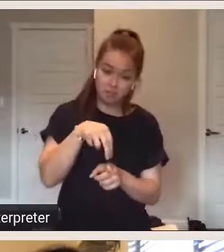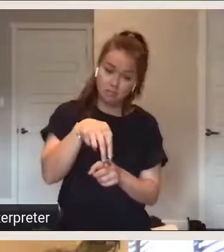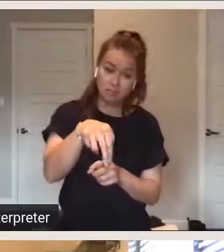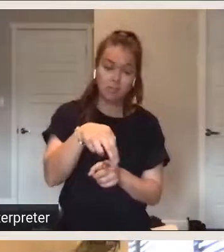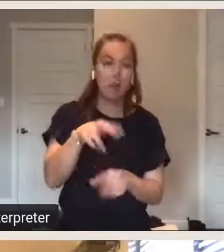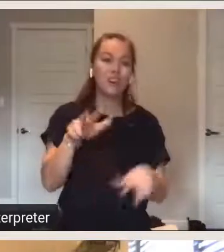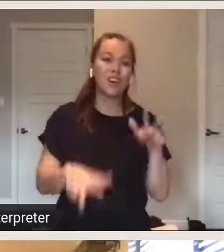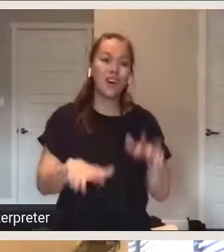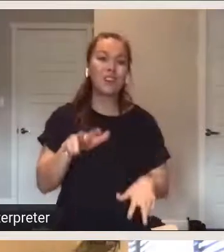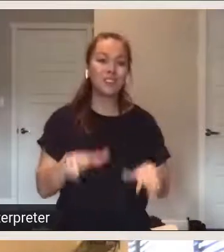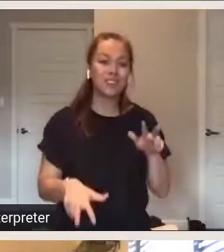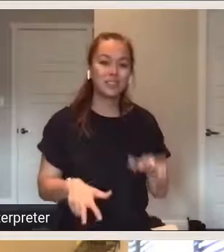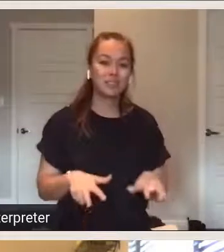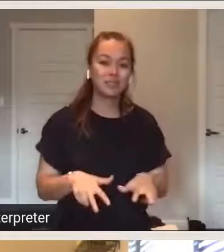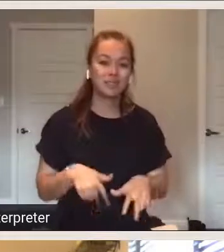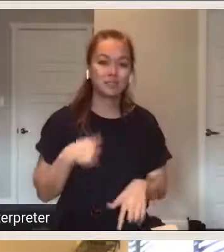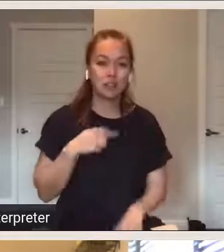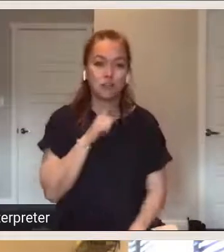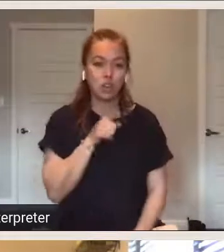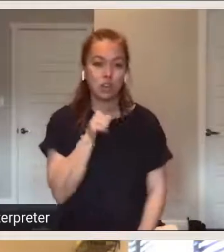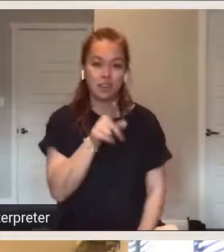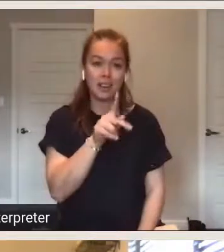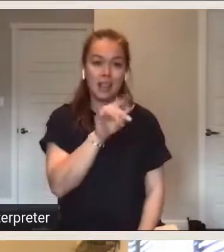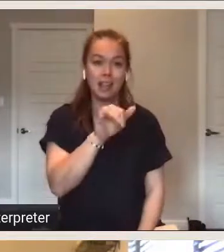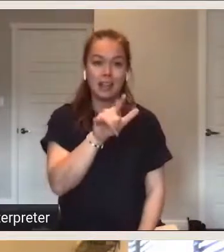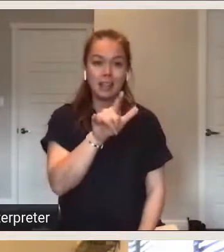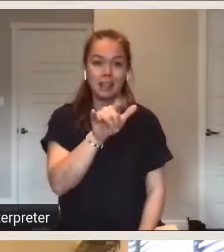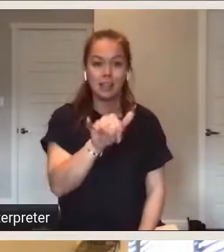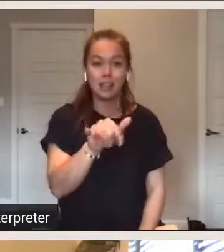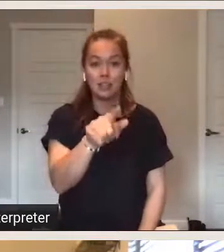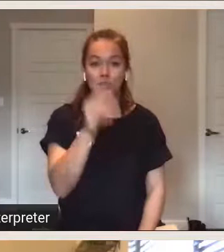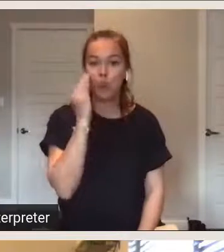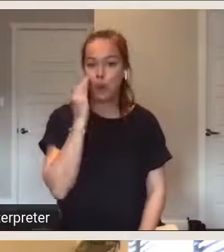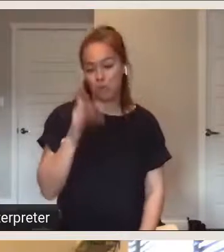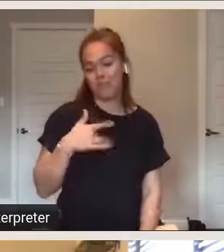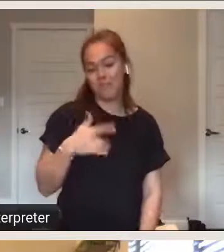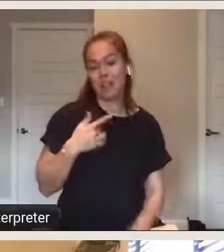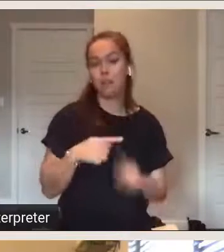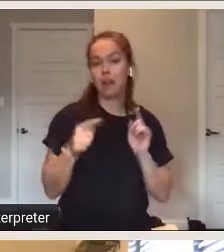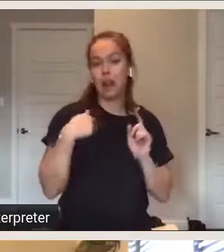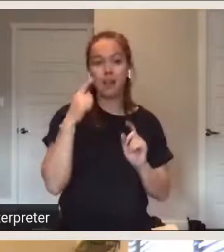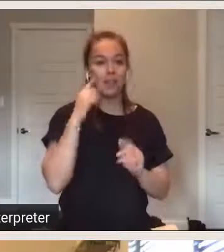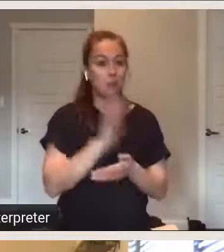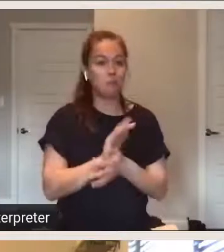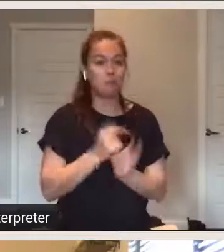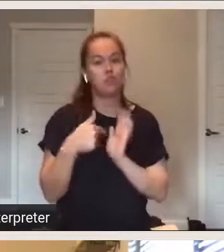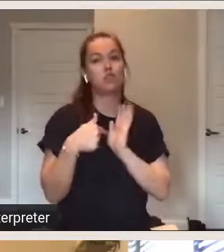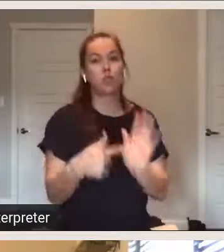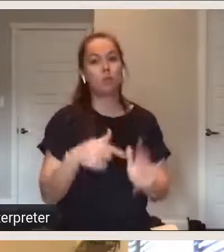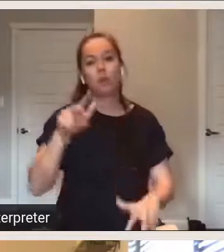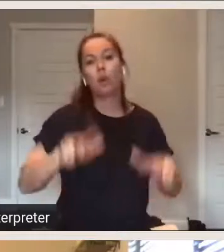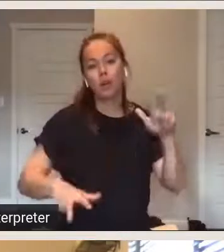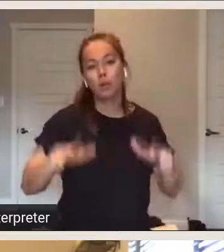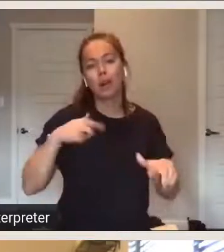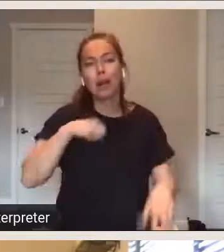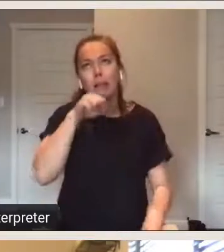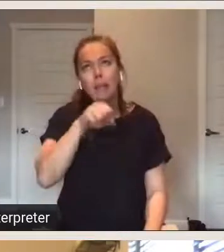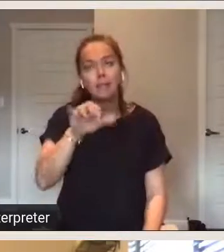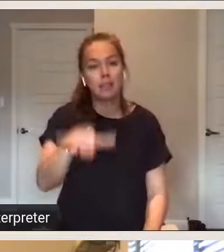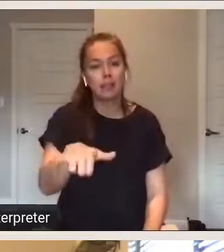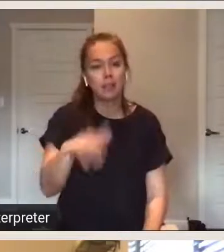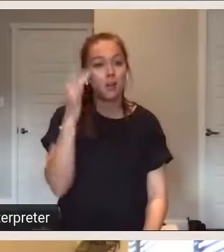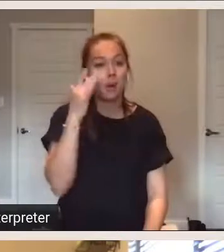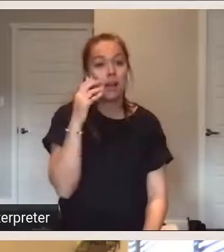I'm sure you know what this feels like, but I think the film really shows that. And that's what I love about it, actually, because Natalie truly